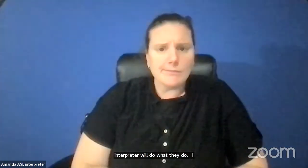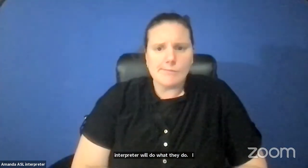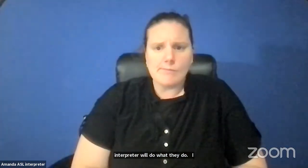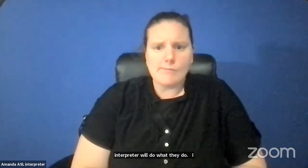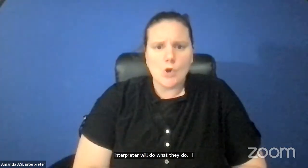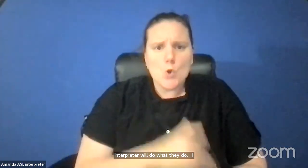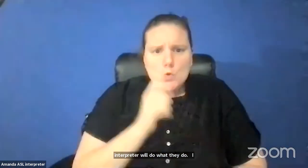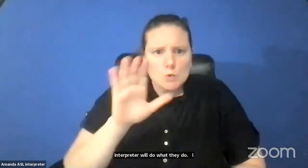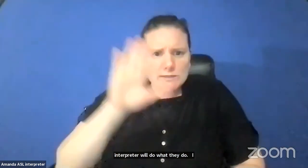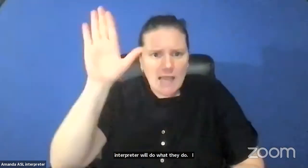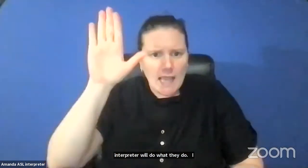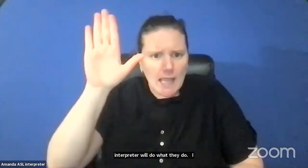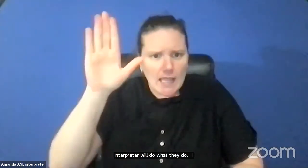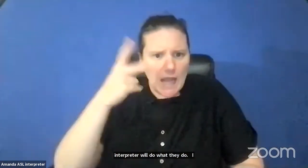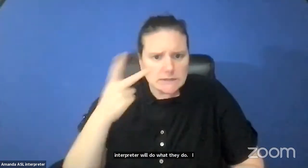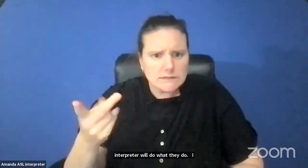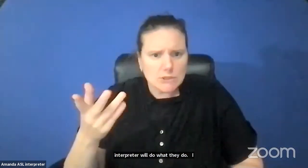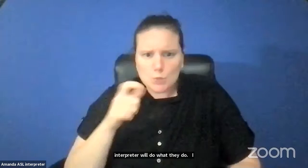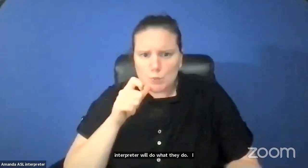Whose hand did I see?